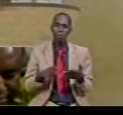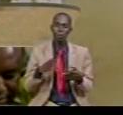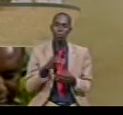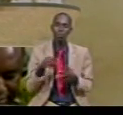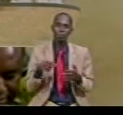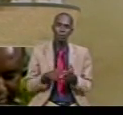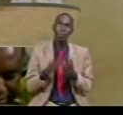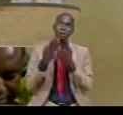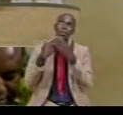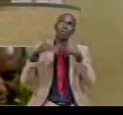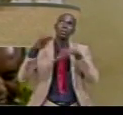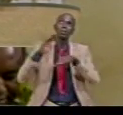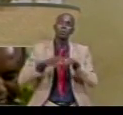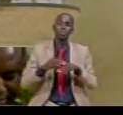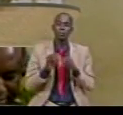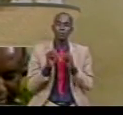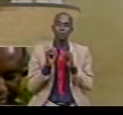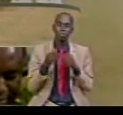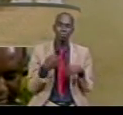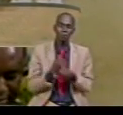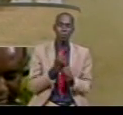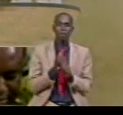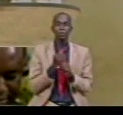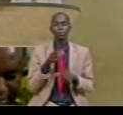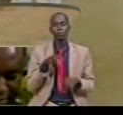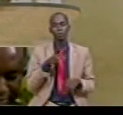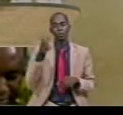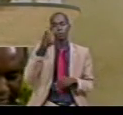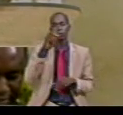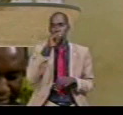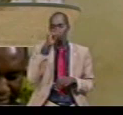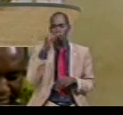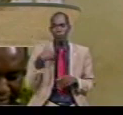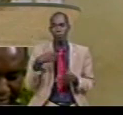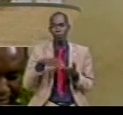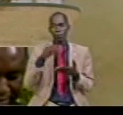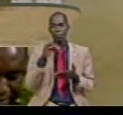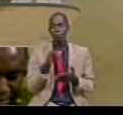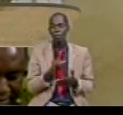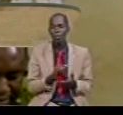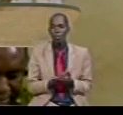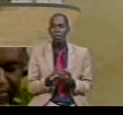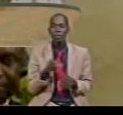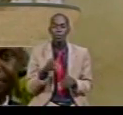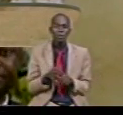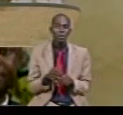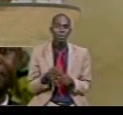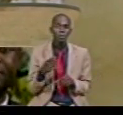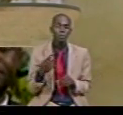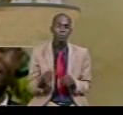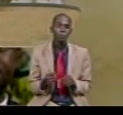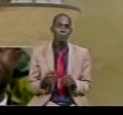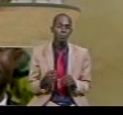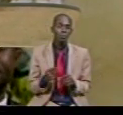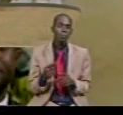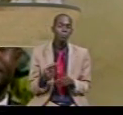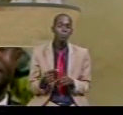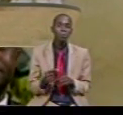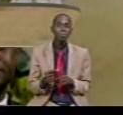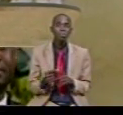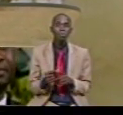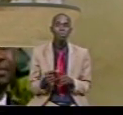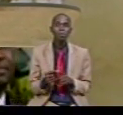train, we learned that the holiness message, which was largely unpopular among the Christians in the